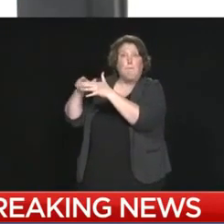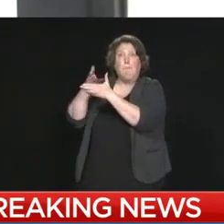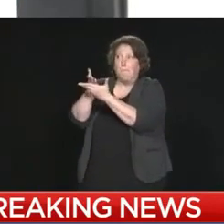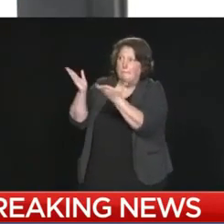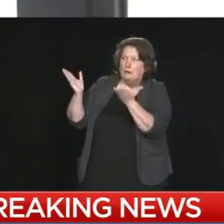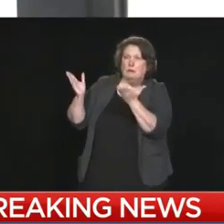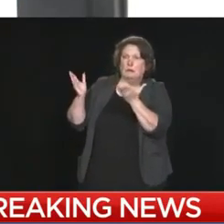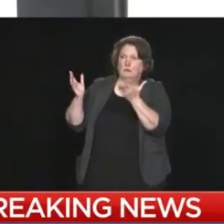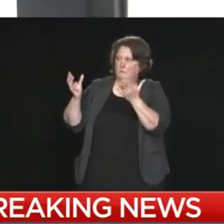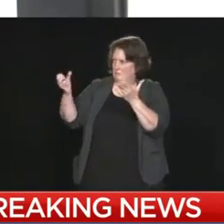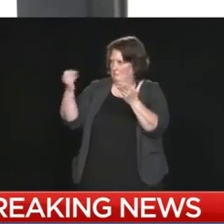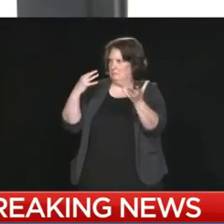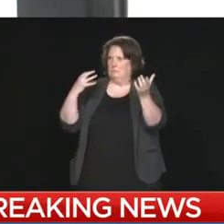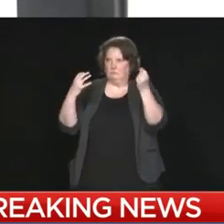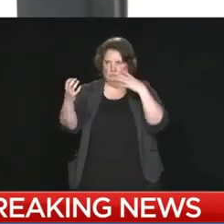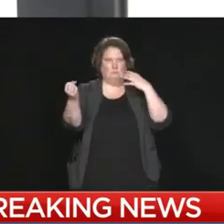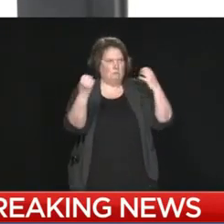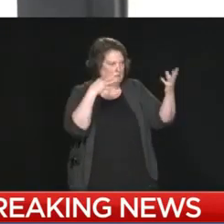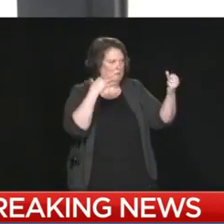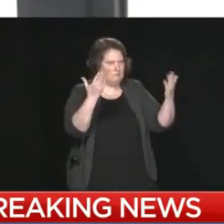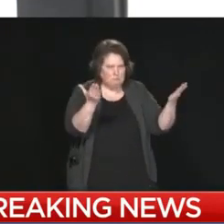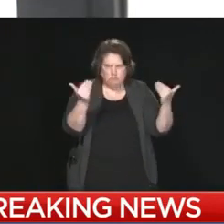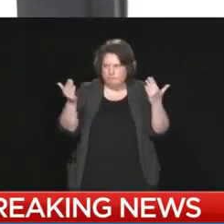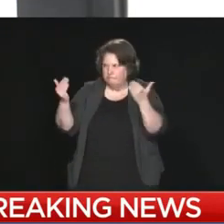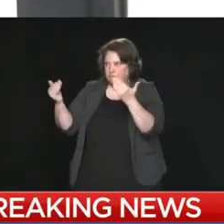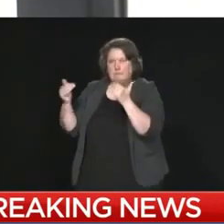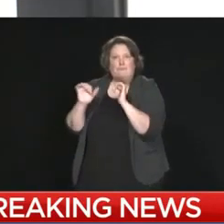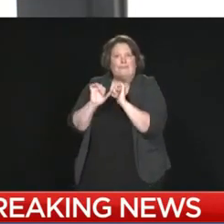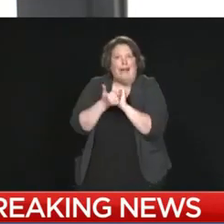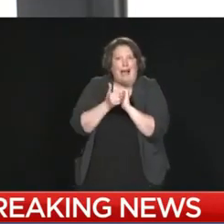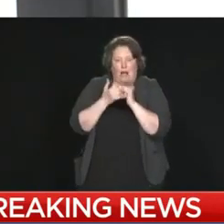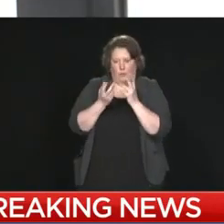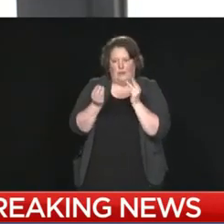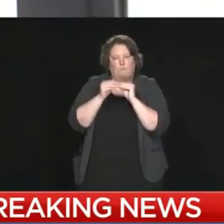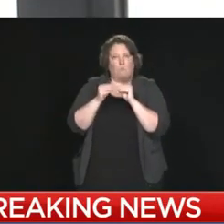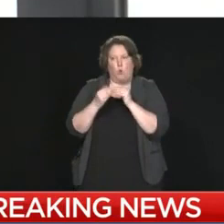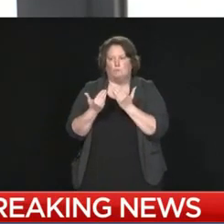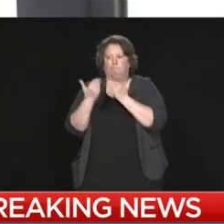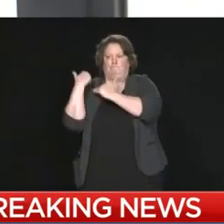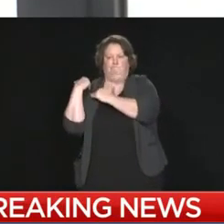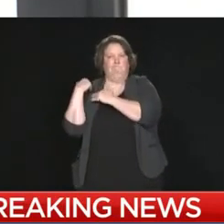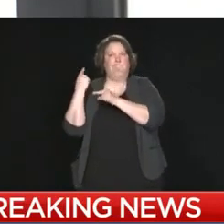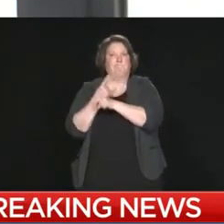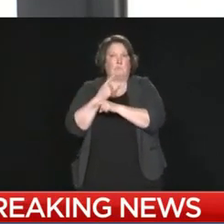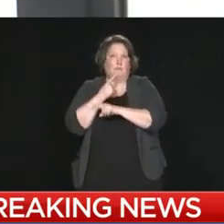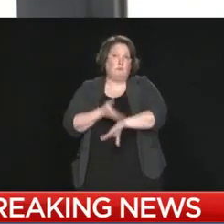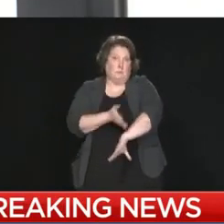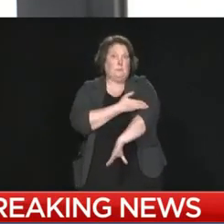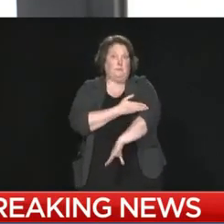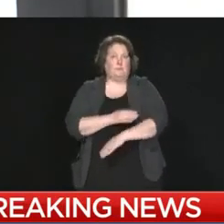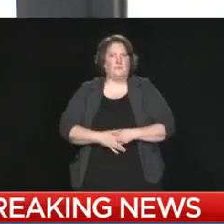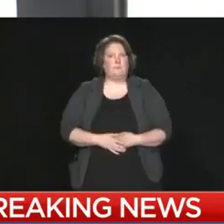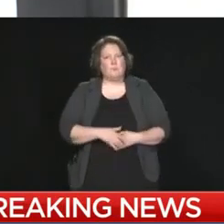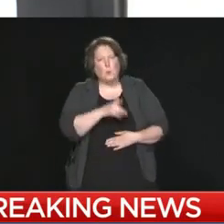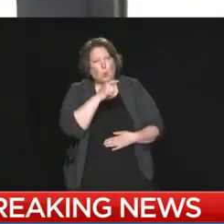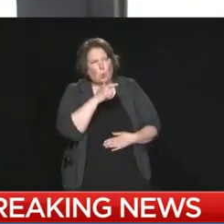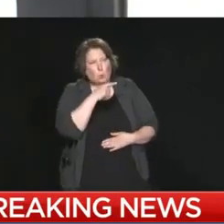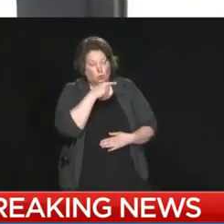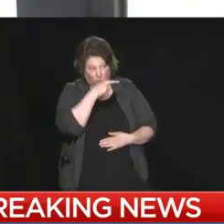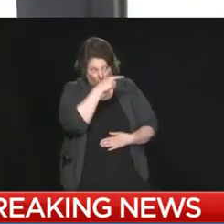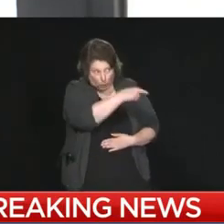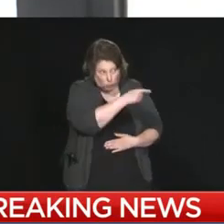can take this moment to bring real action forward to transform this country for the better. But who raised it, sir? Was it you or the